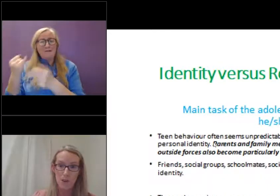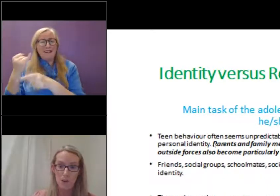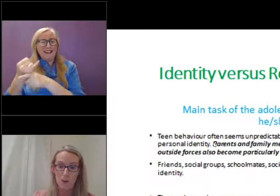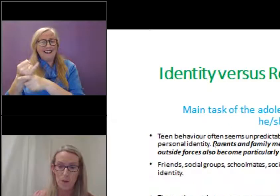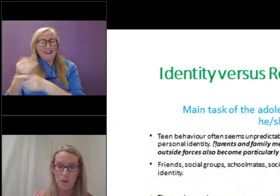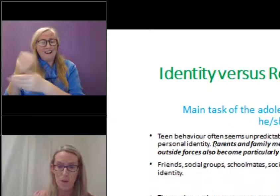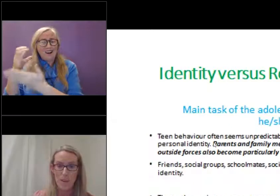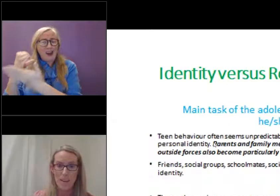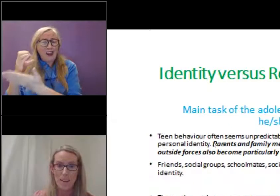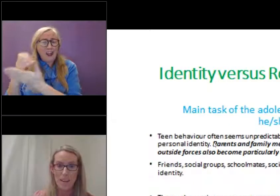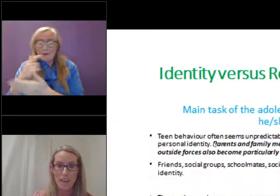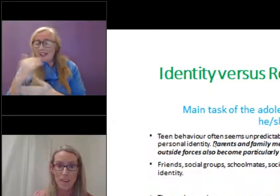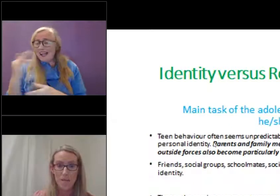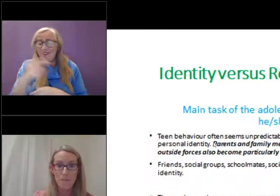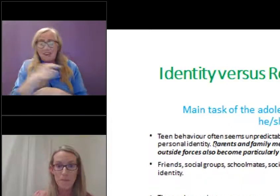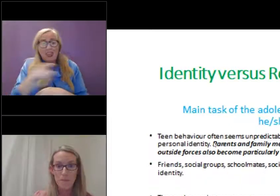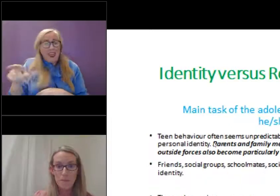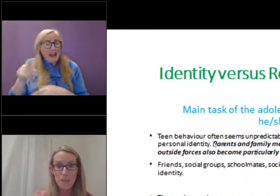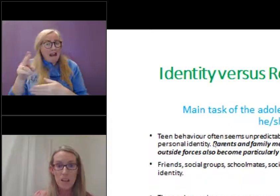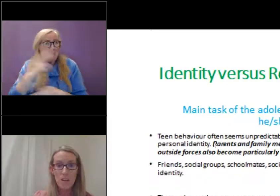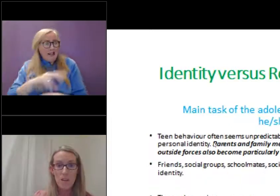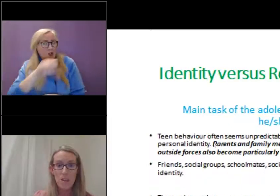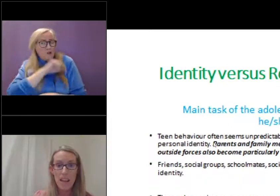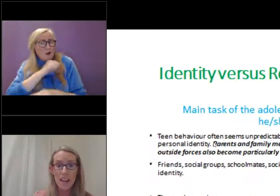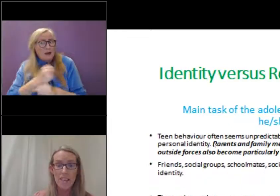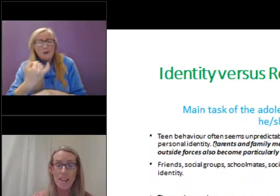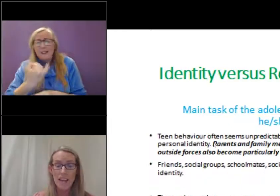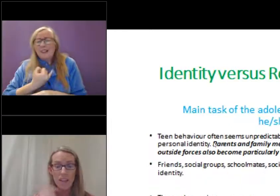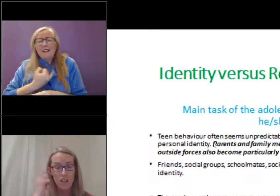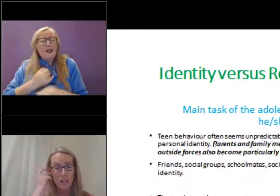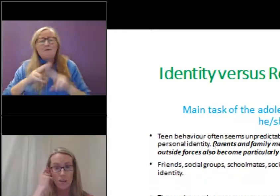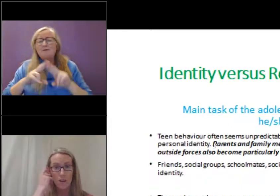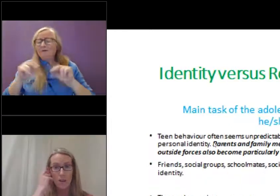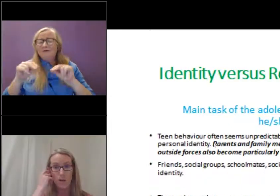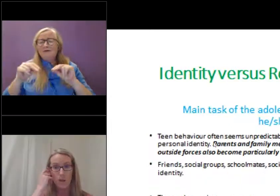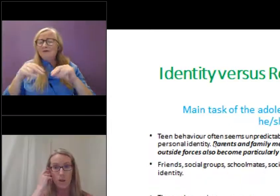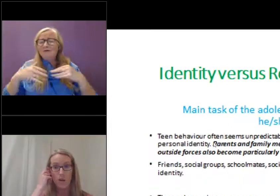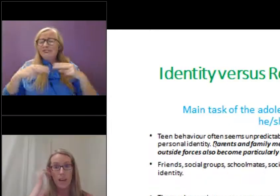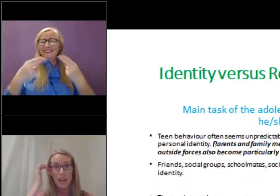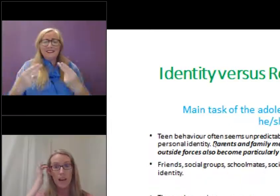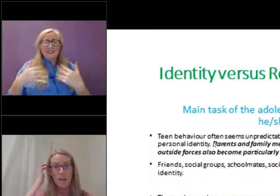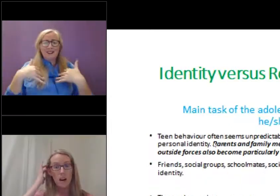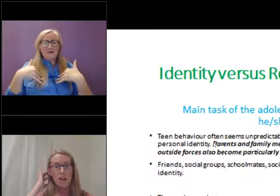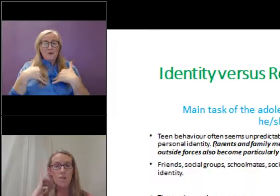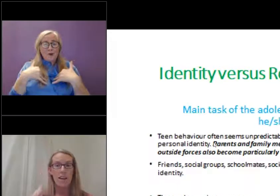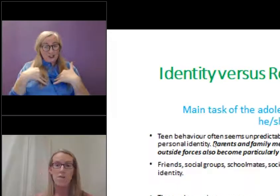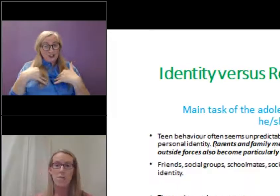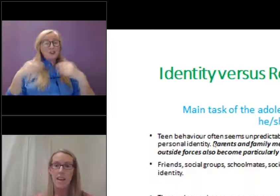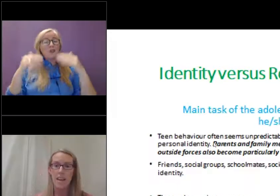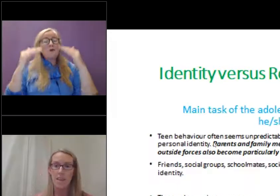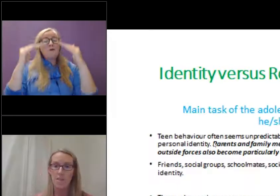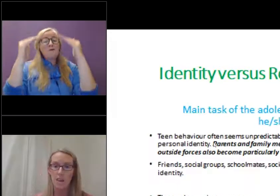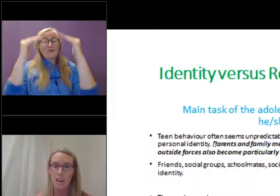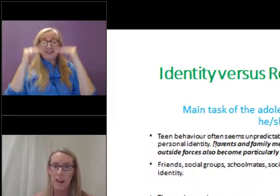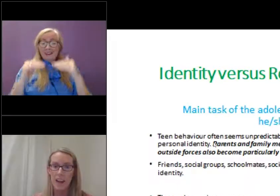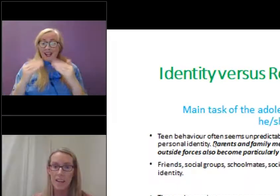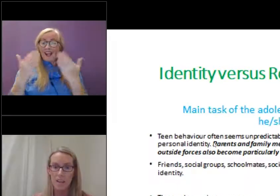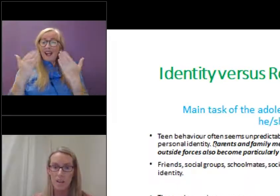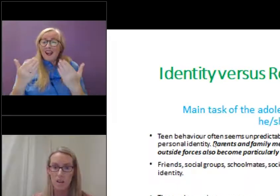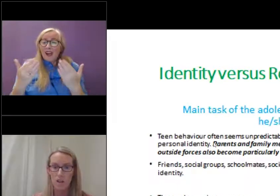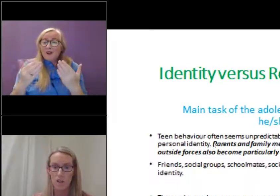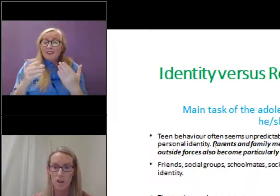and not too sure about their own identity. So the next stage that I'm going to go through kind of ranges from the ages of kind